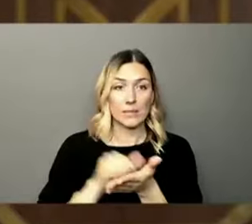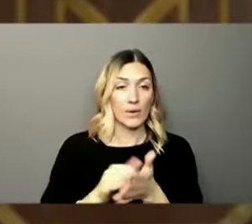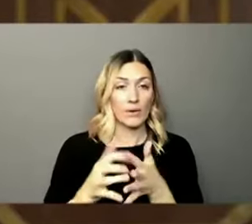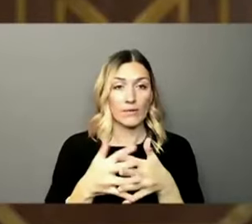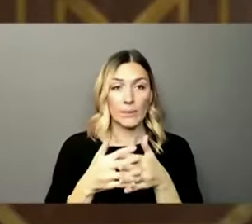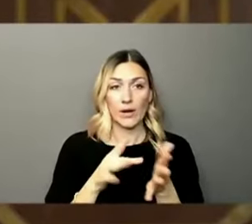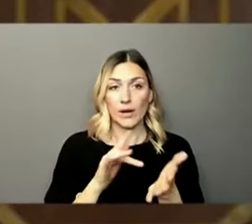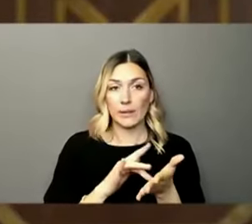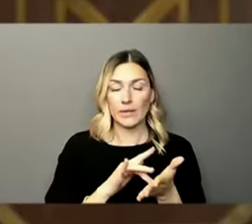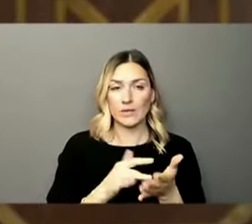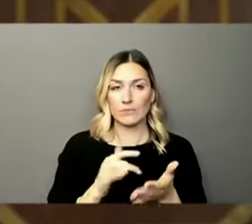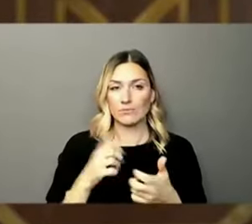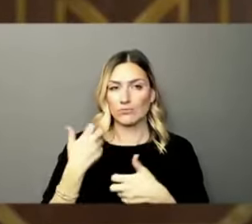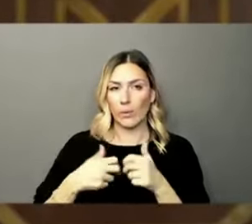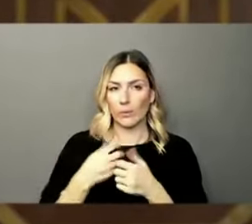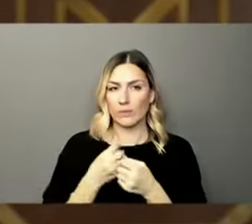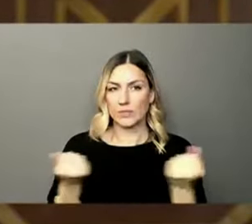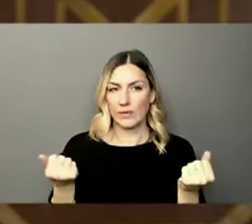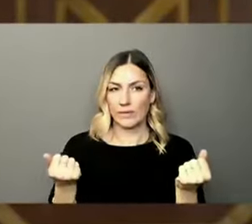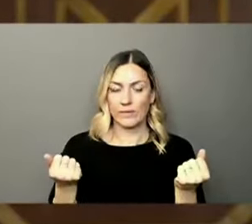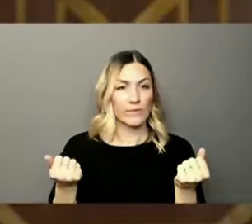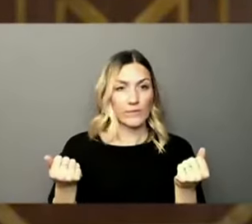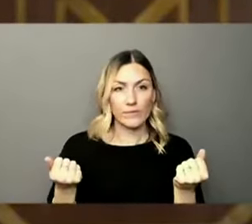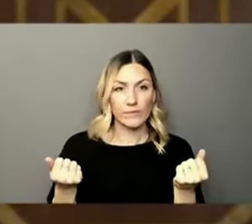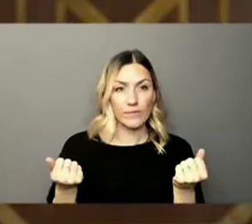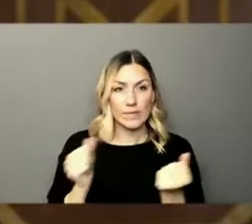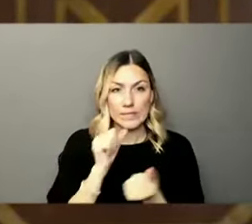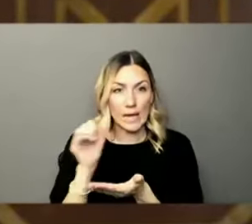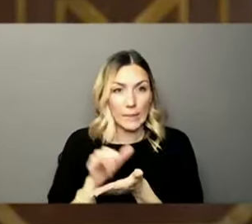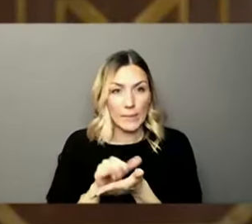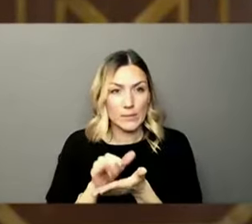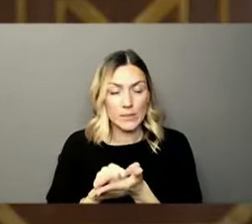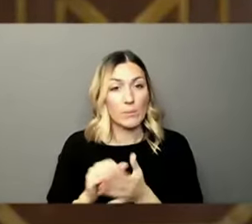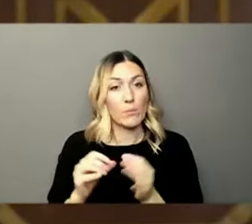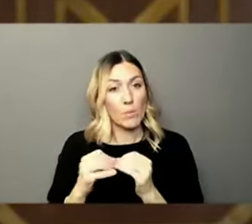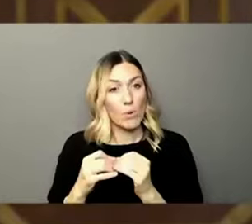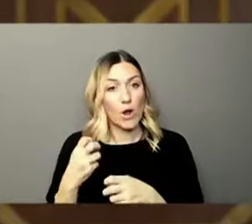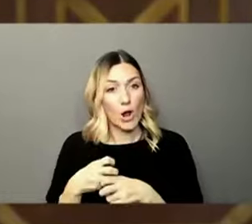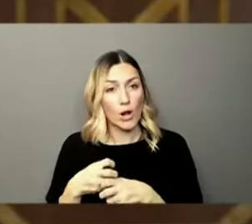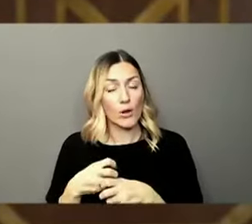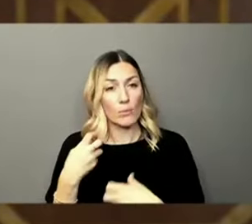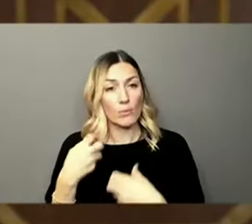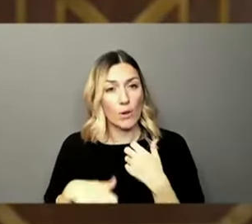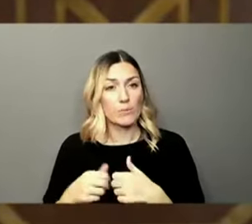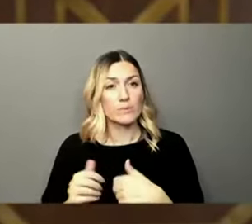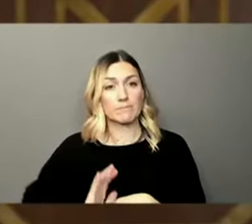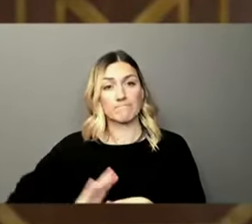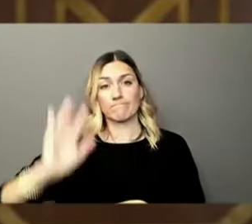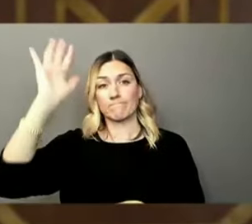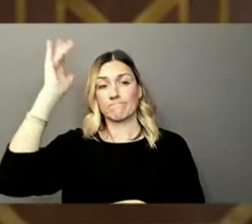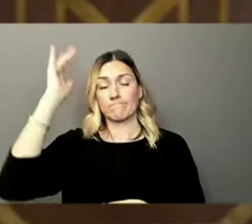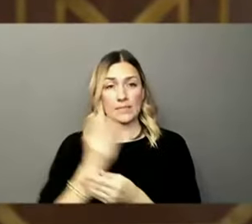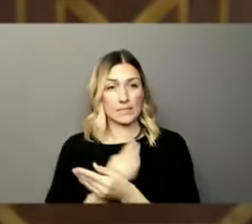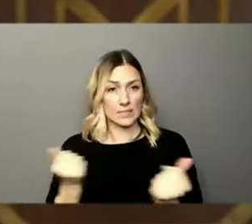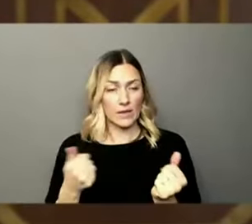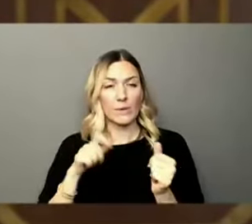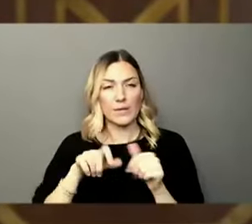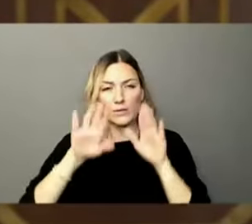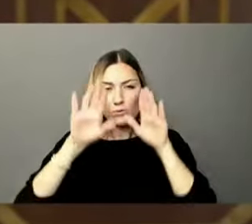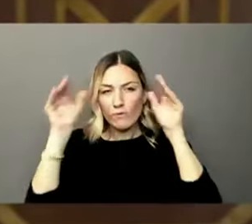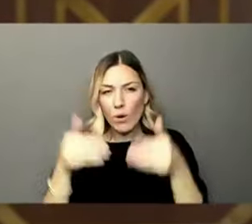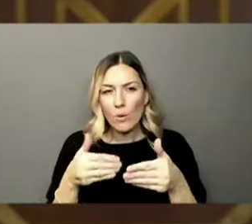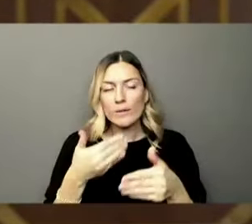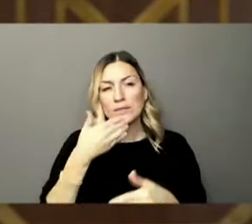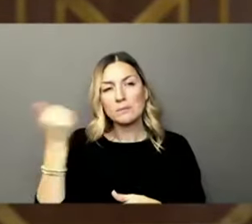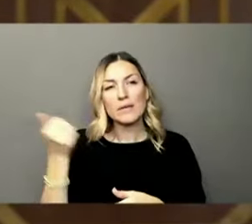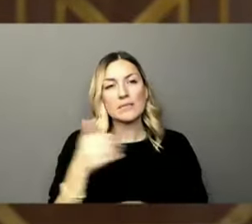to solve this problem. It's absolutely not. We've solved much, much harder problems in the past. We just need to focus on this and solve it. We are the best nation on